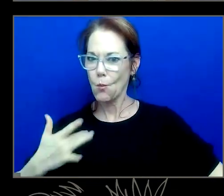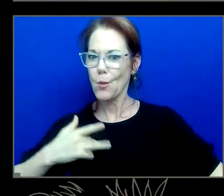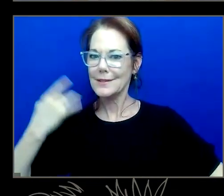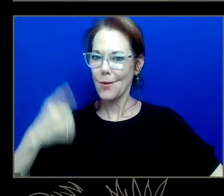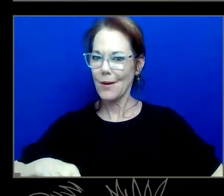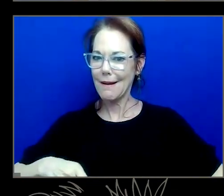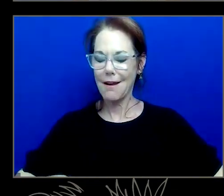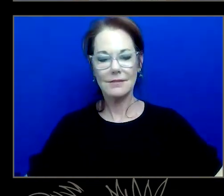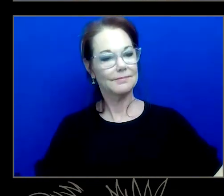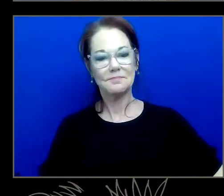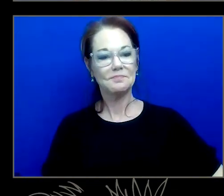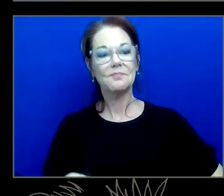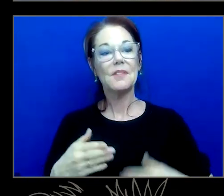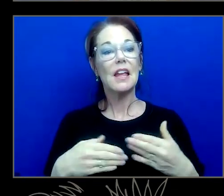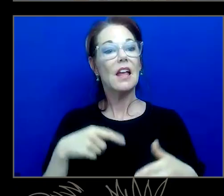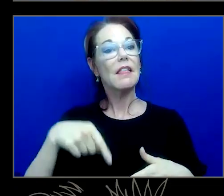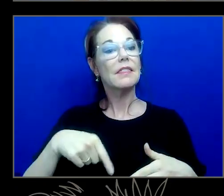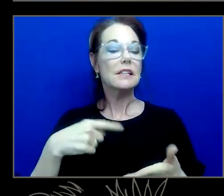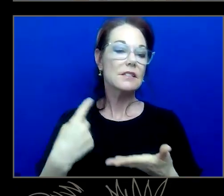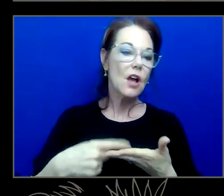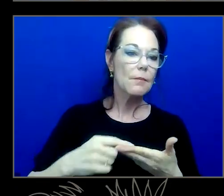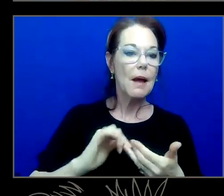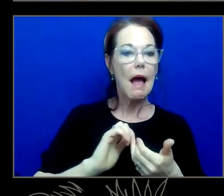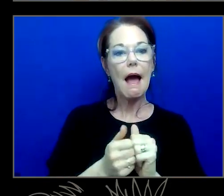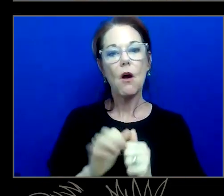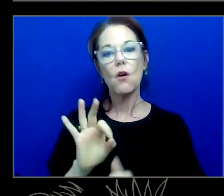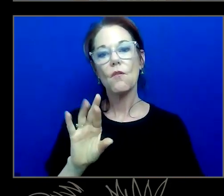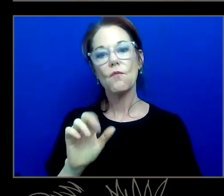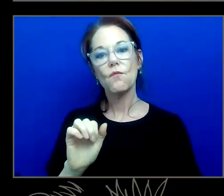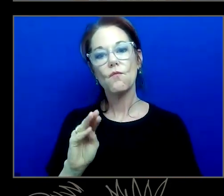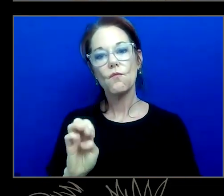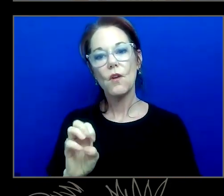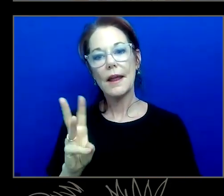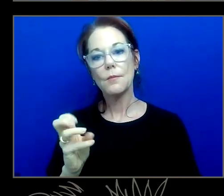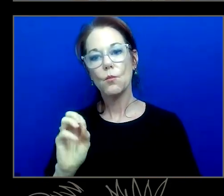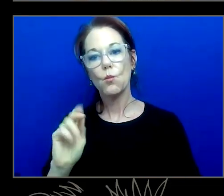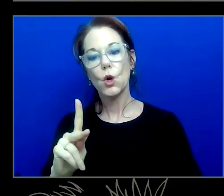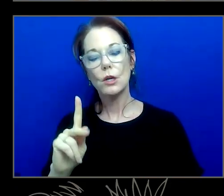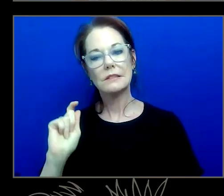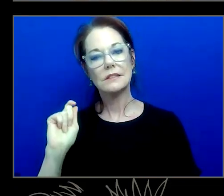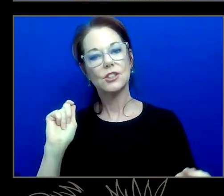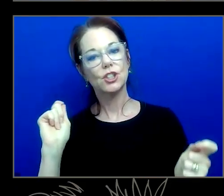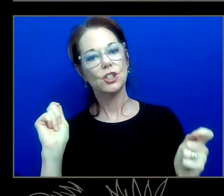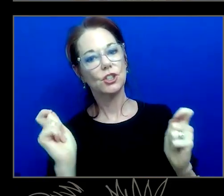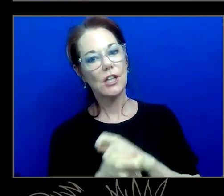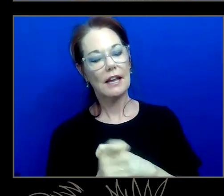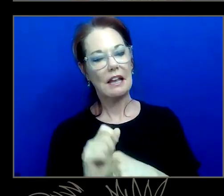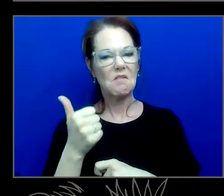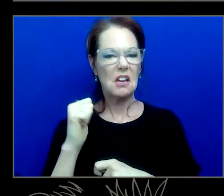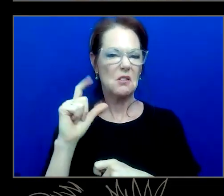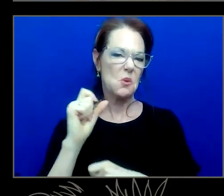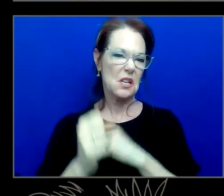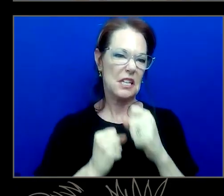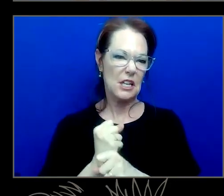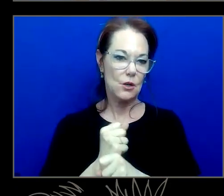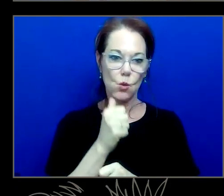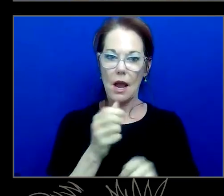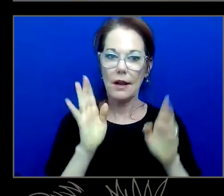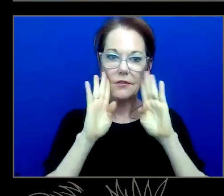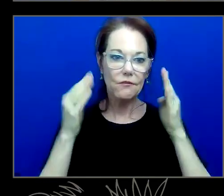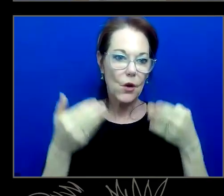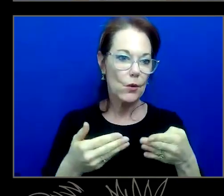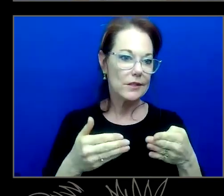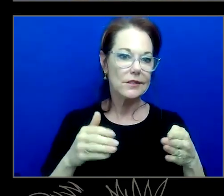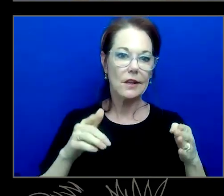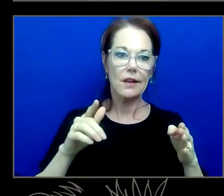talk about how frameworks have evolved over the last decade or two. But we're not going to focus on low-level syntax, because that's boring. I want to